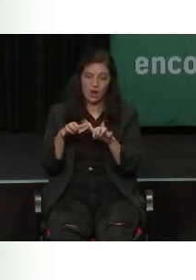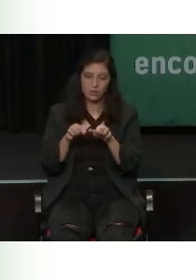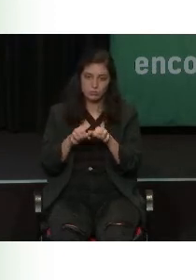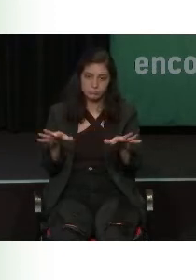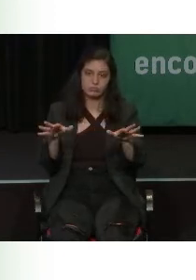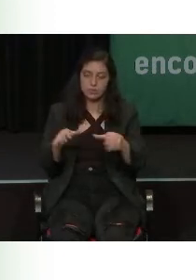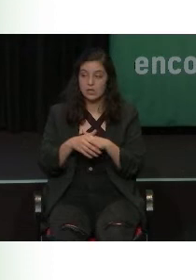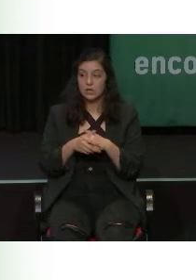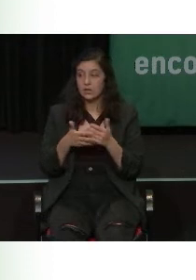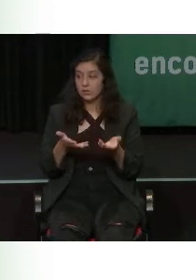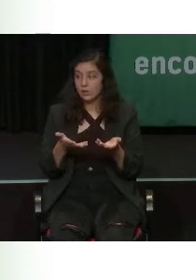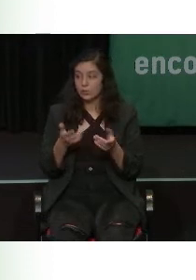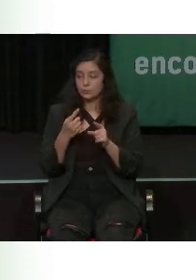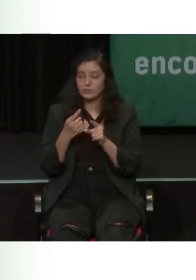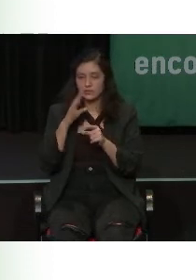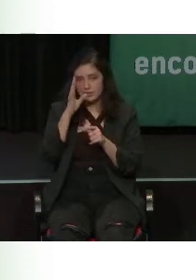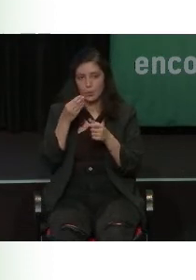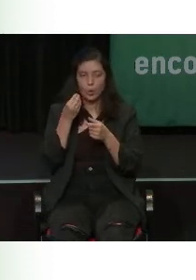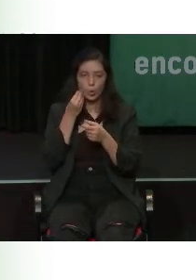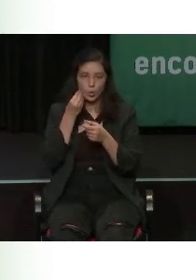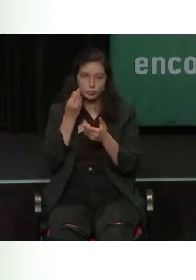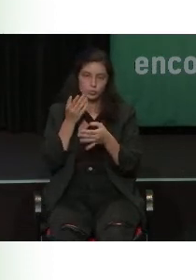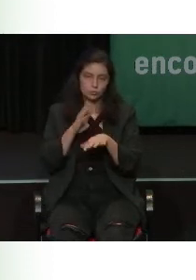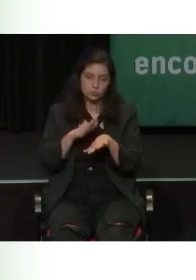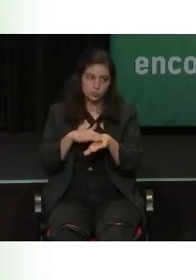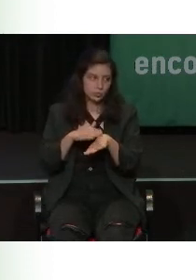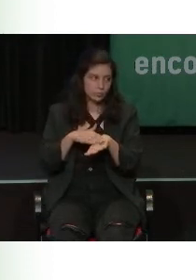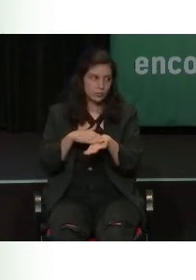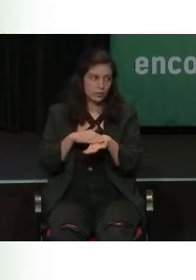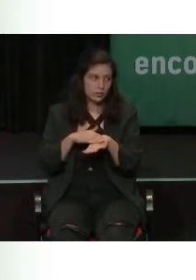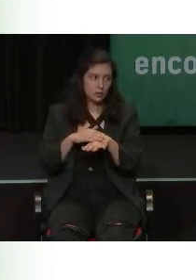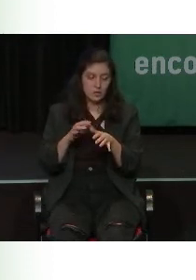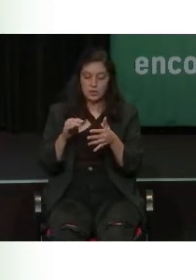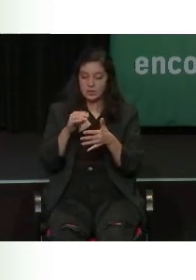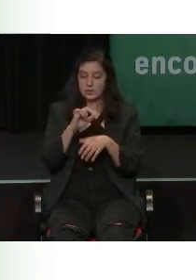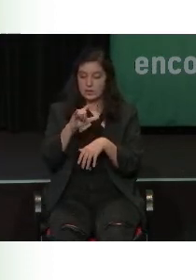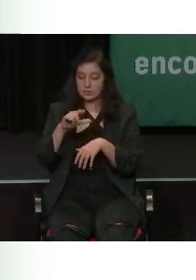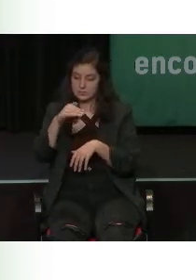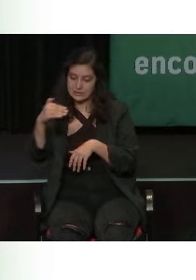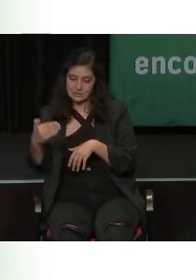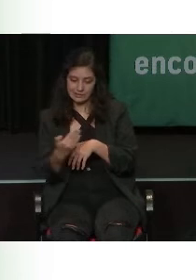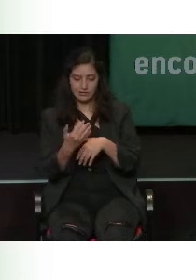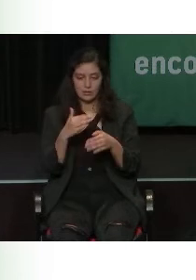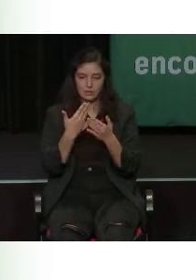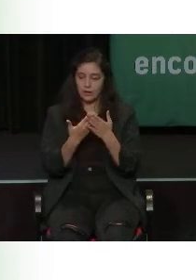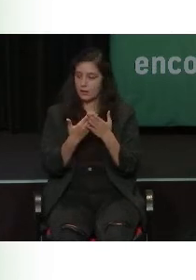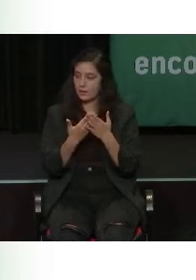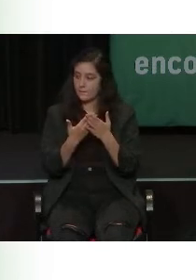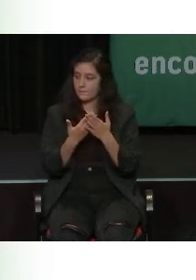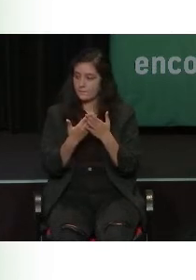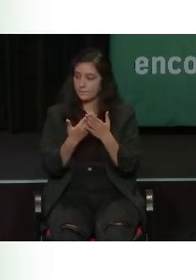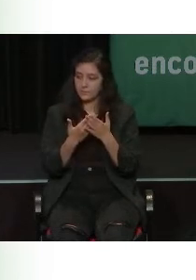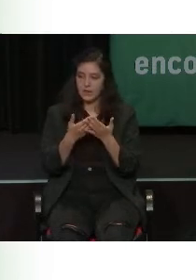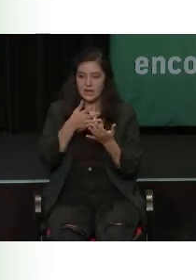And why do we know this? Because we and others have shown that IL-7 binding to its receptor in